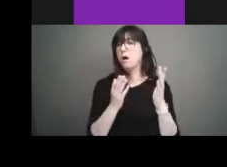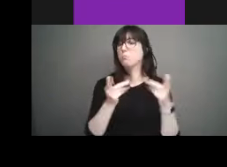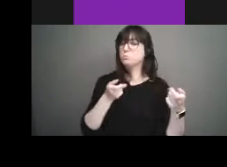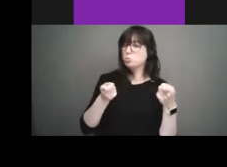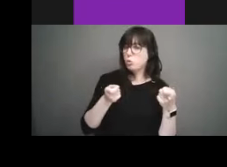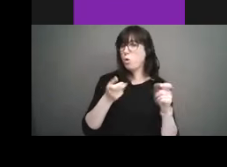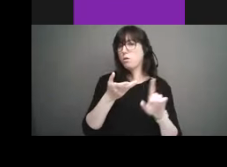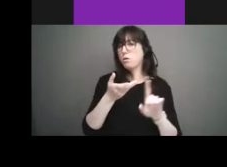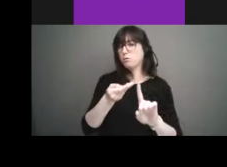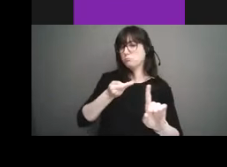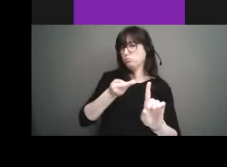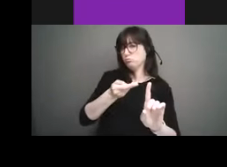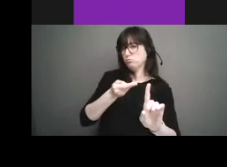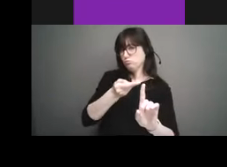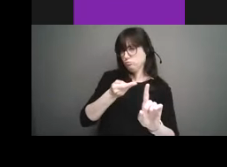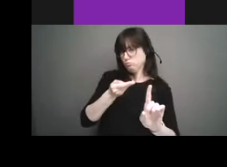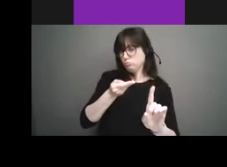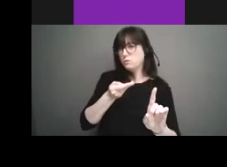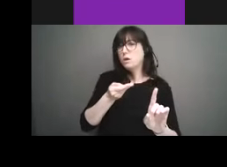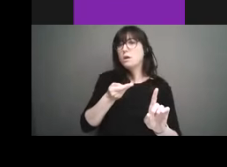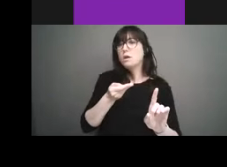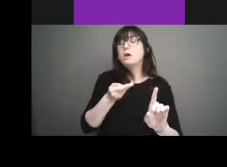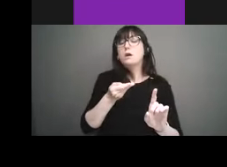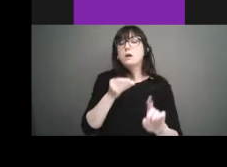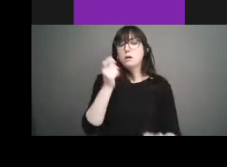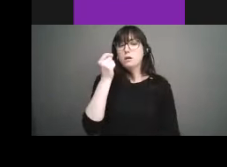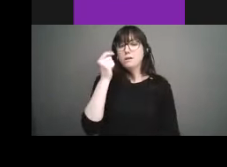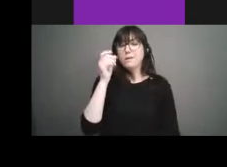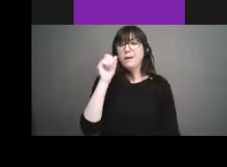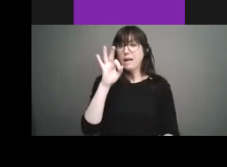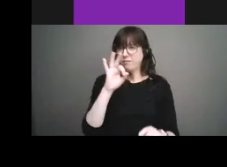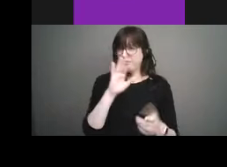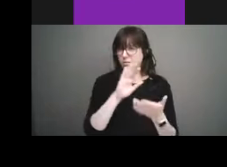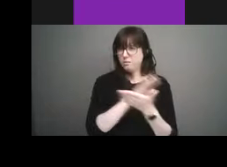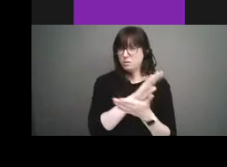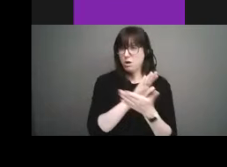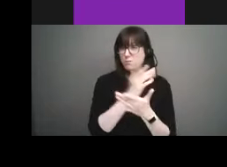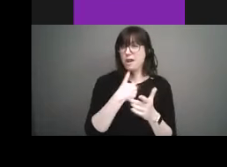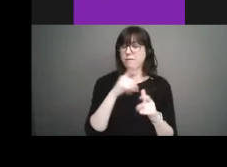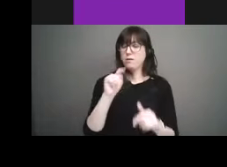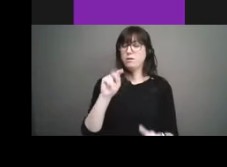that. Unless the document has a triggering clause